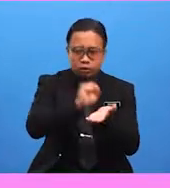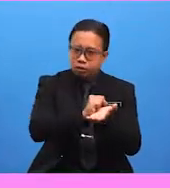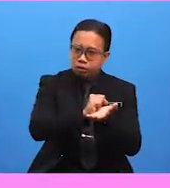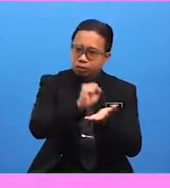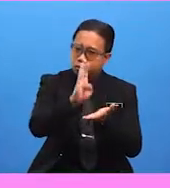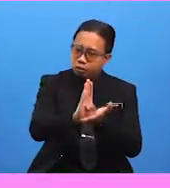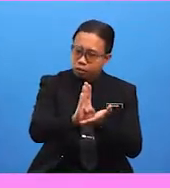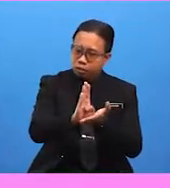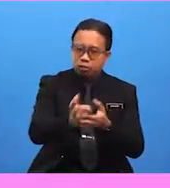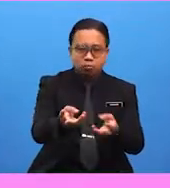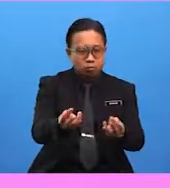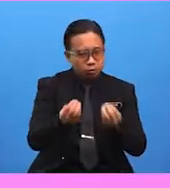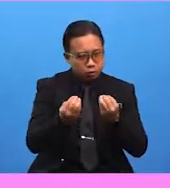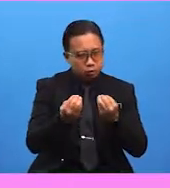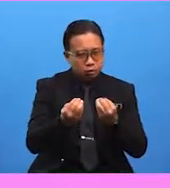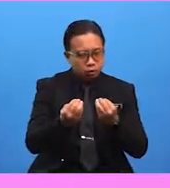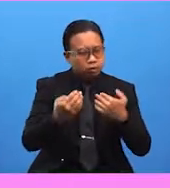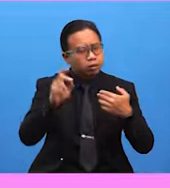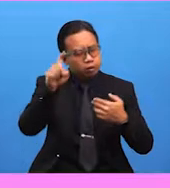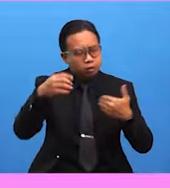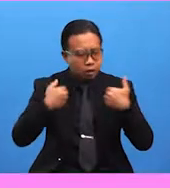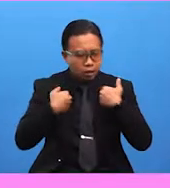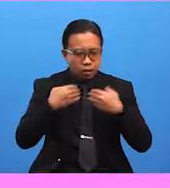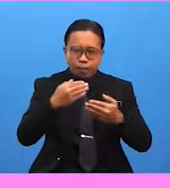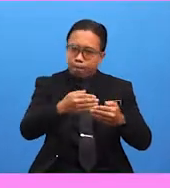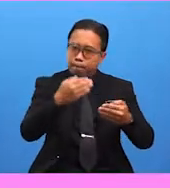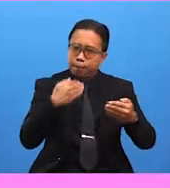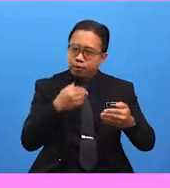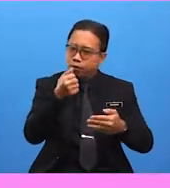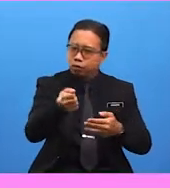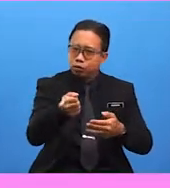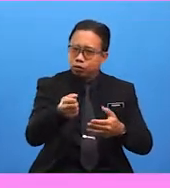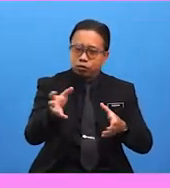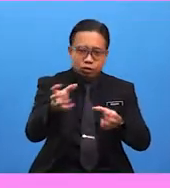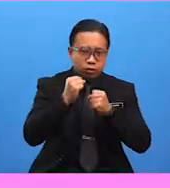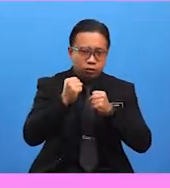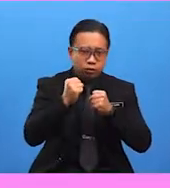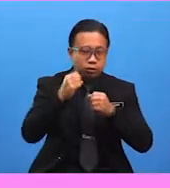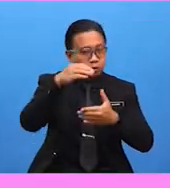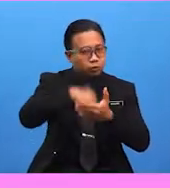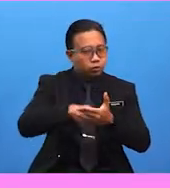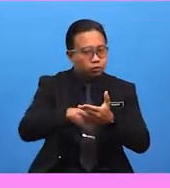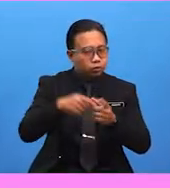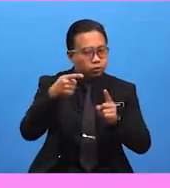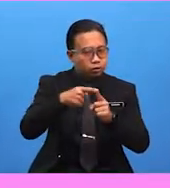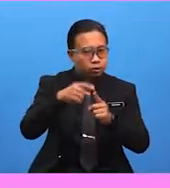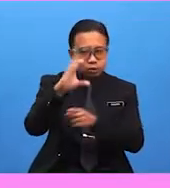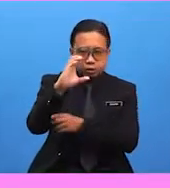will need to have before you can gain entry to the